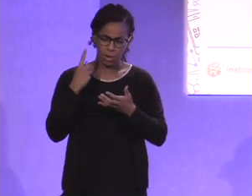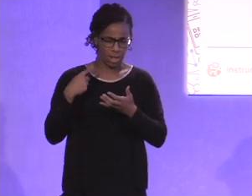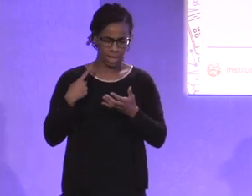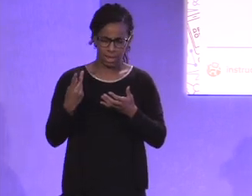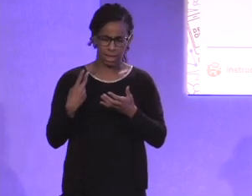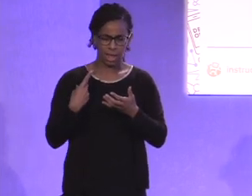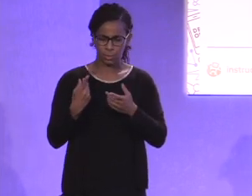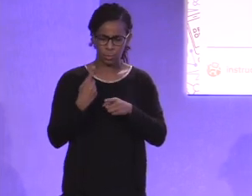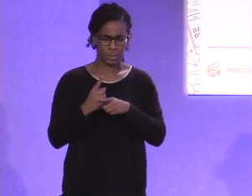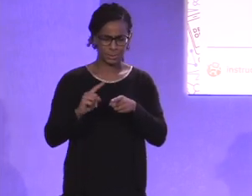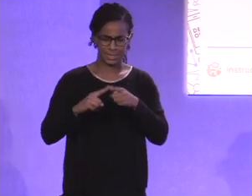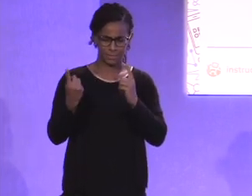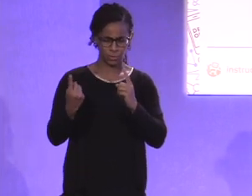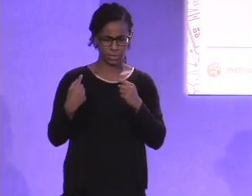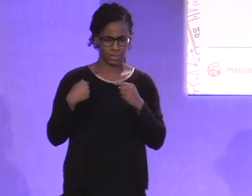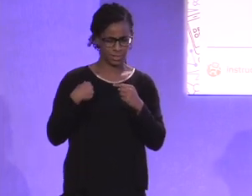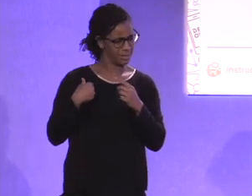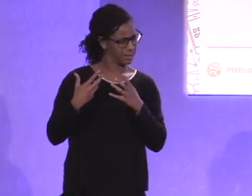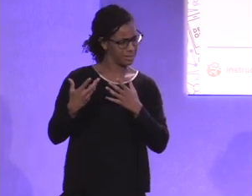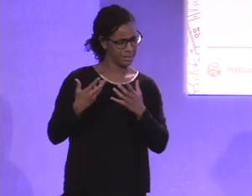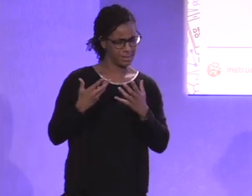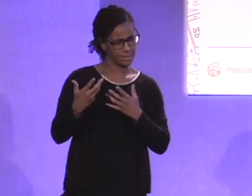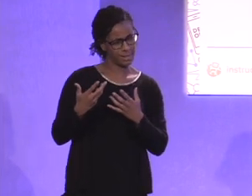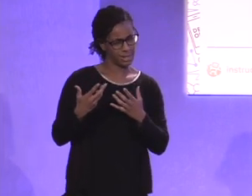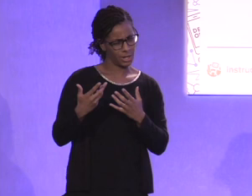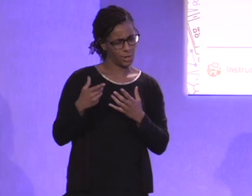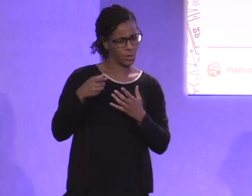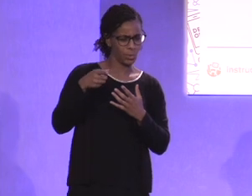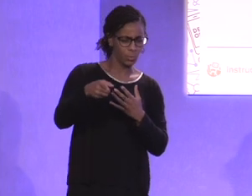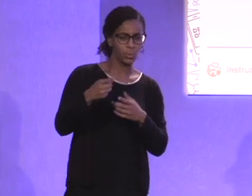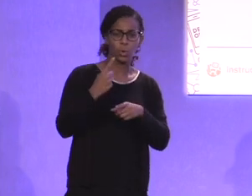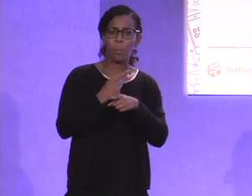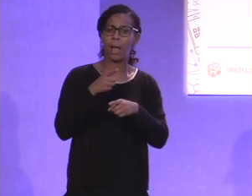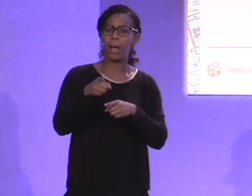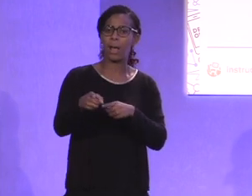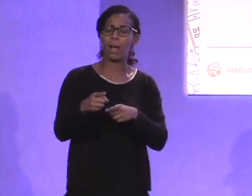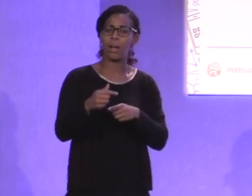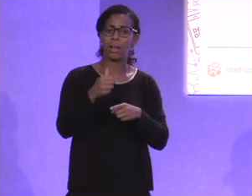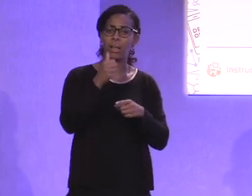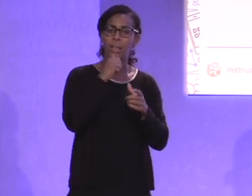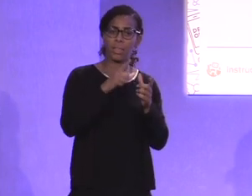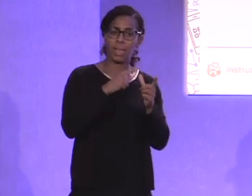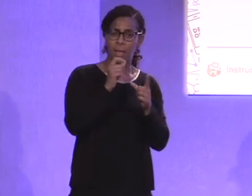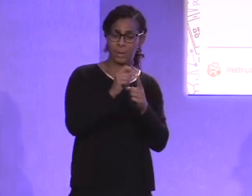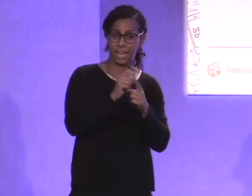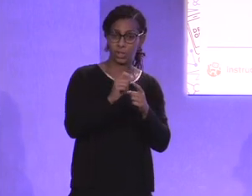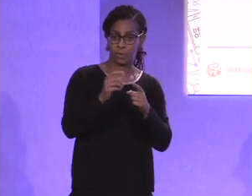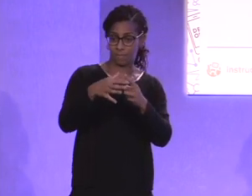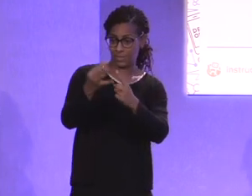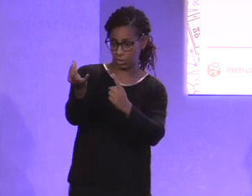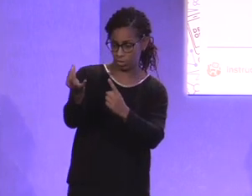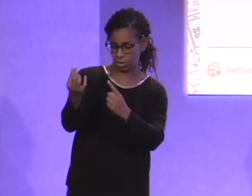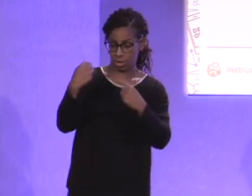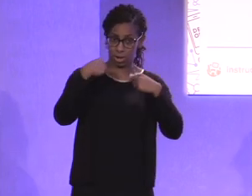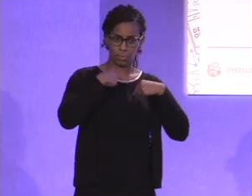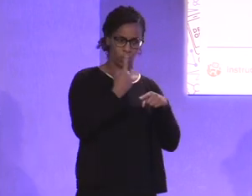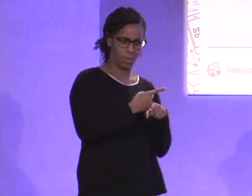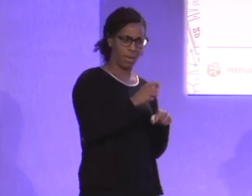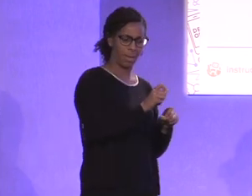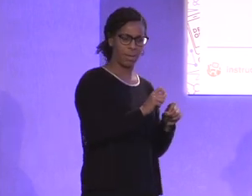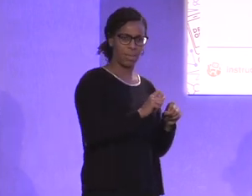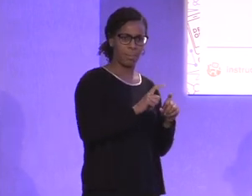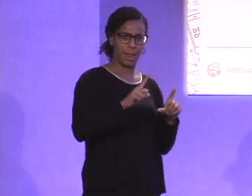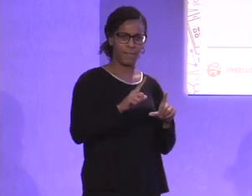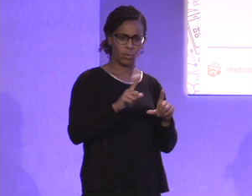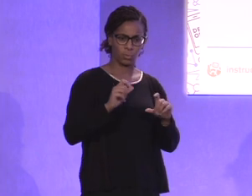here. You are talking about the application feature, and I am talking about the platform service that supports